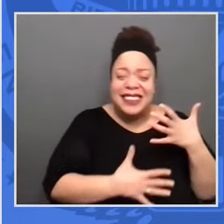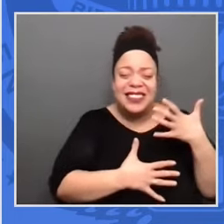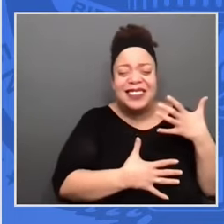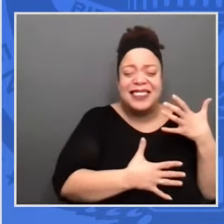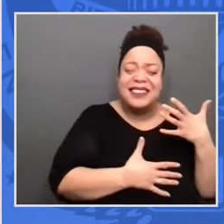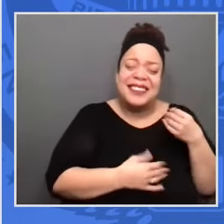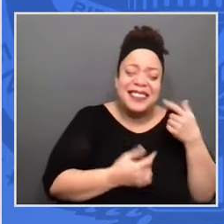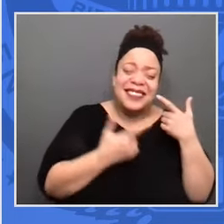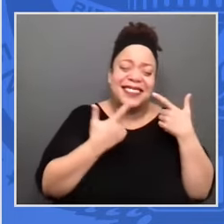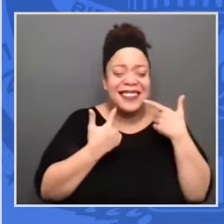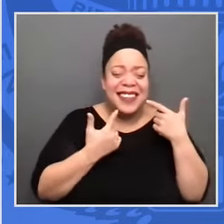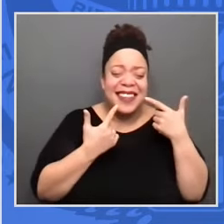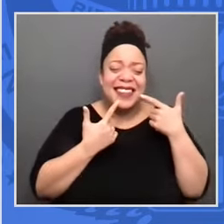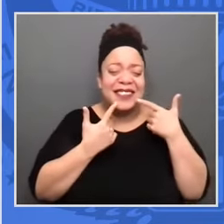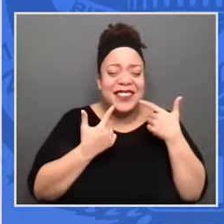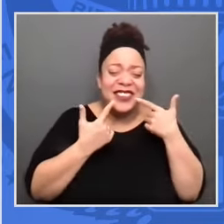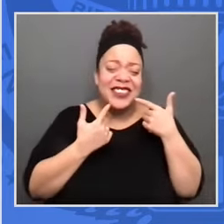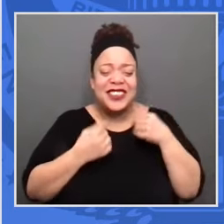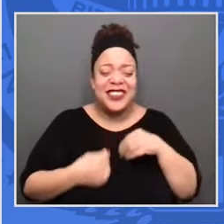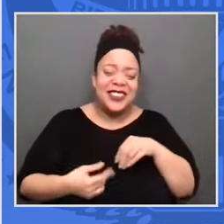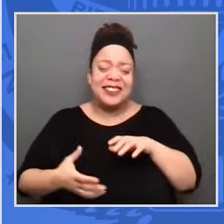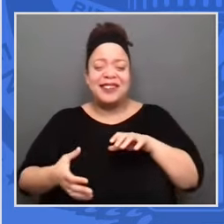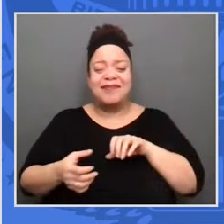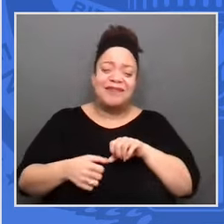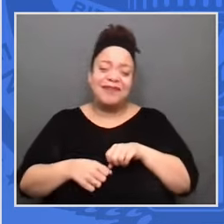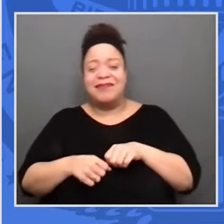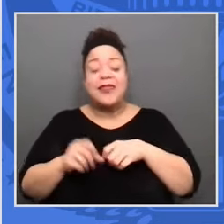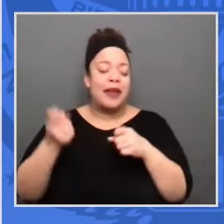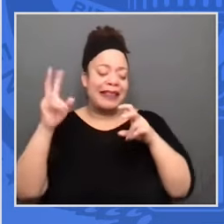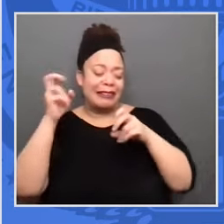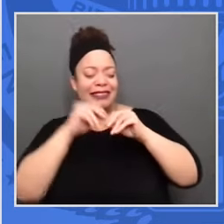and strife. In